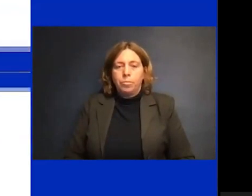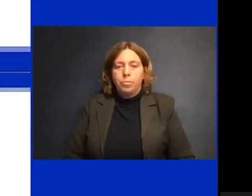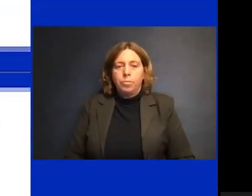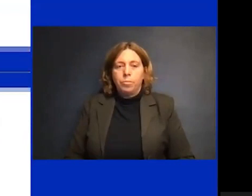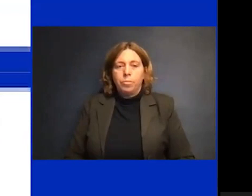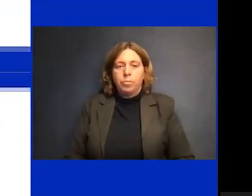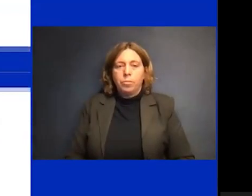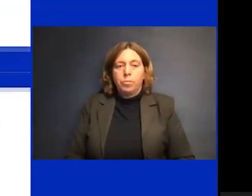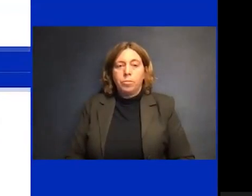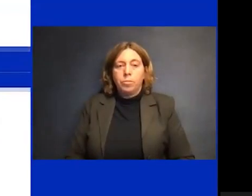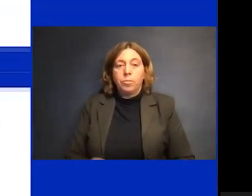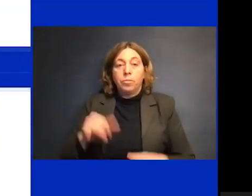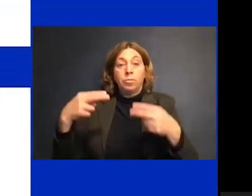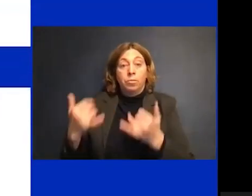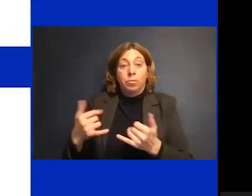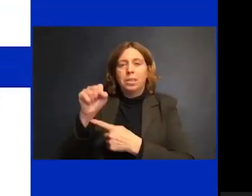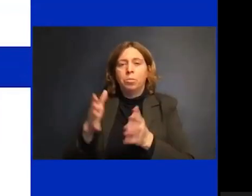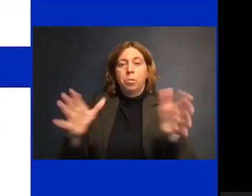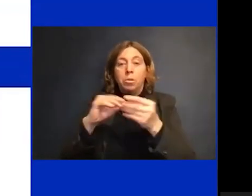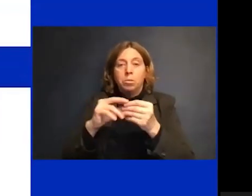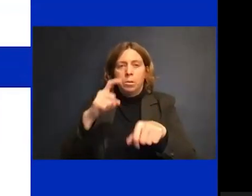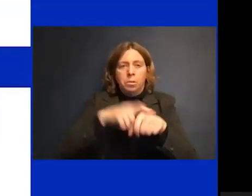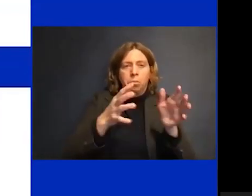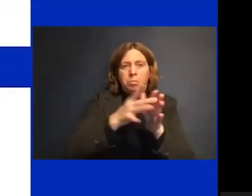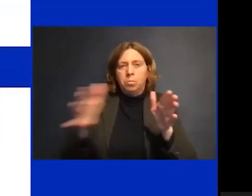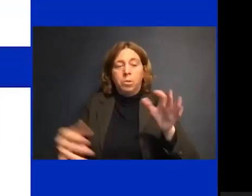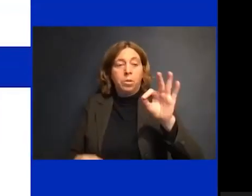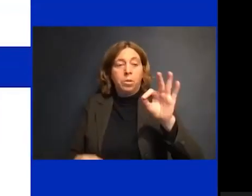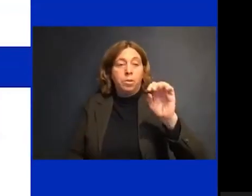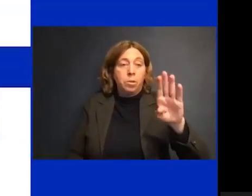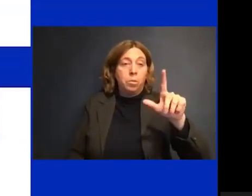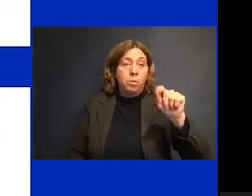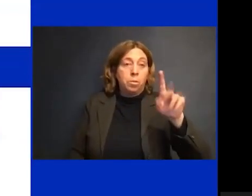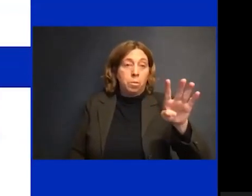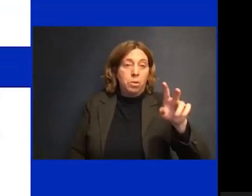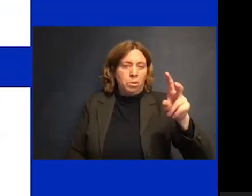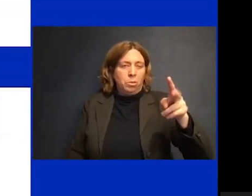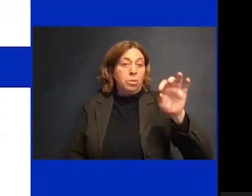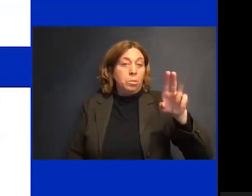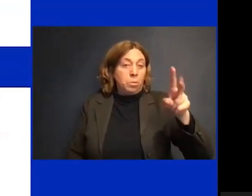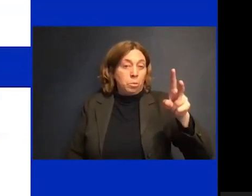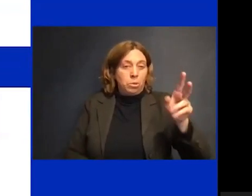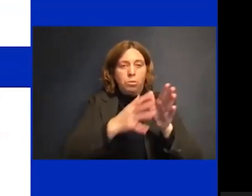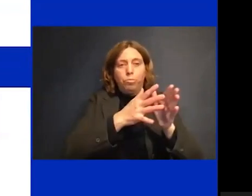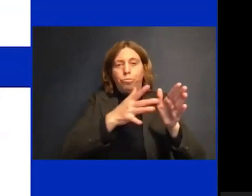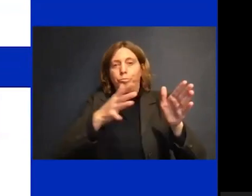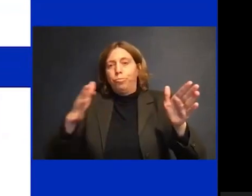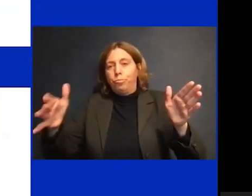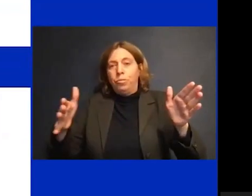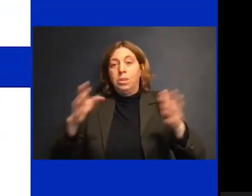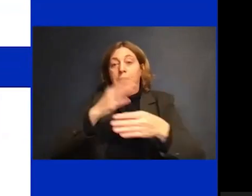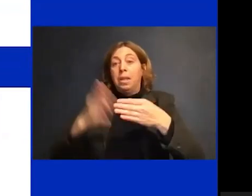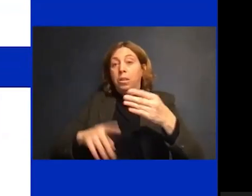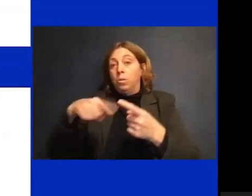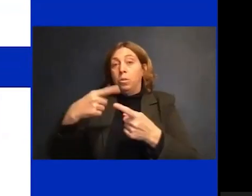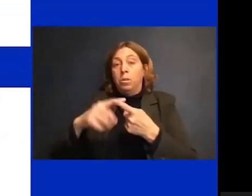following slide is a summary of the DEIS public comment period schedule. The 45-day